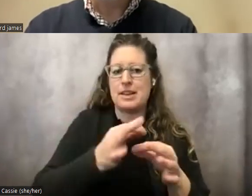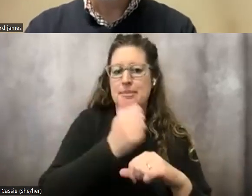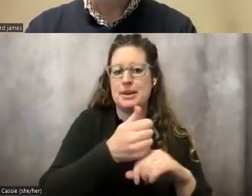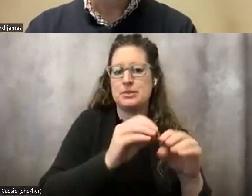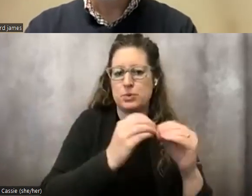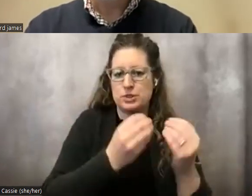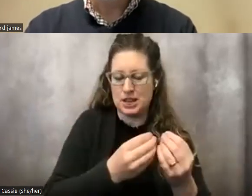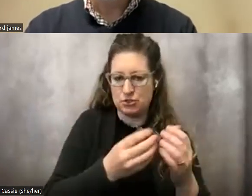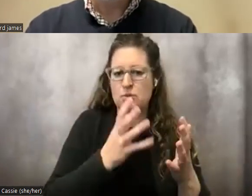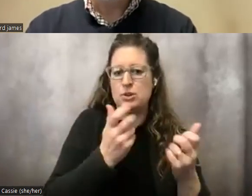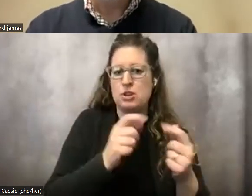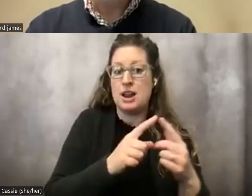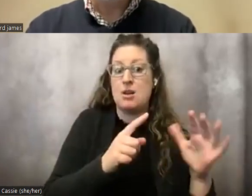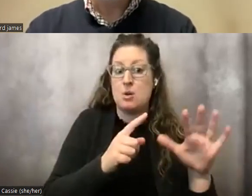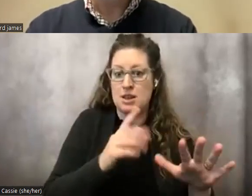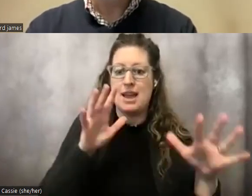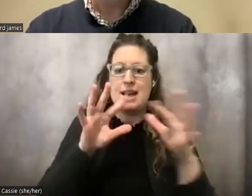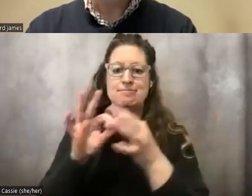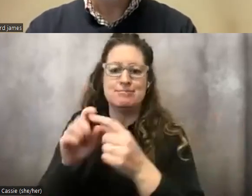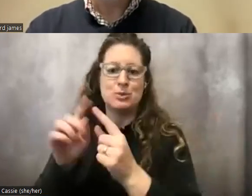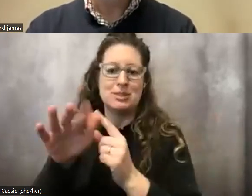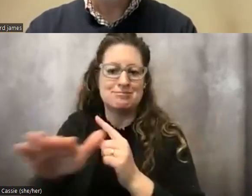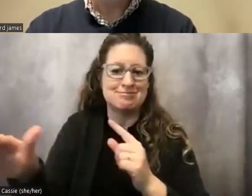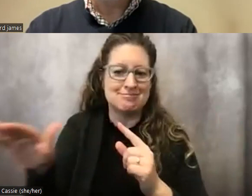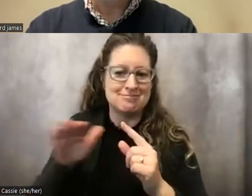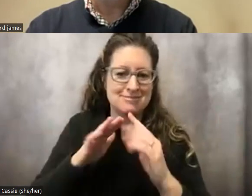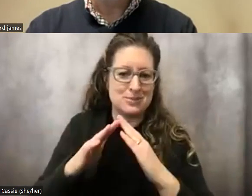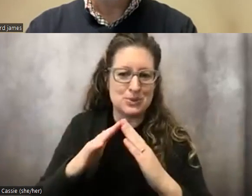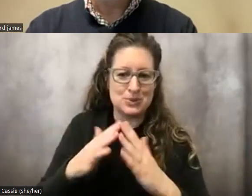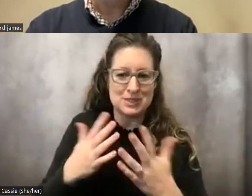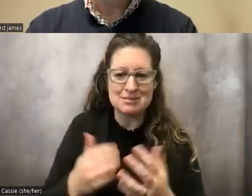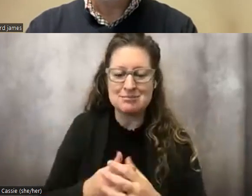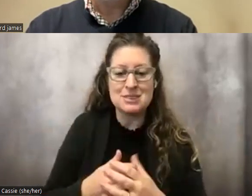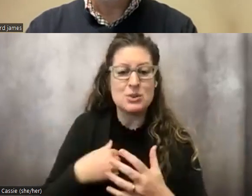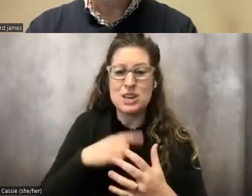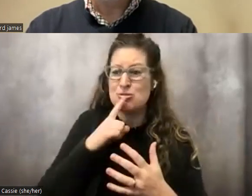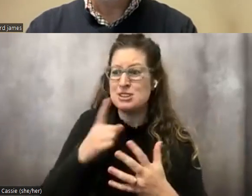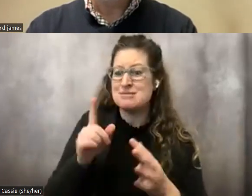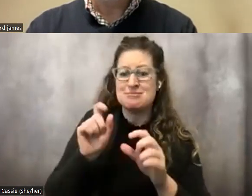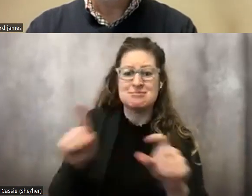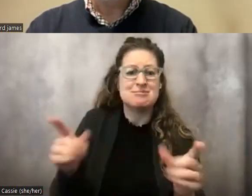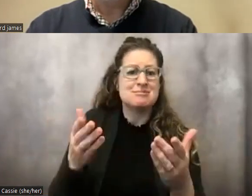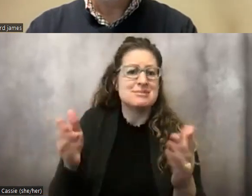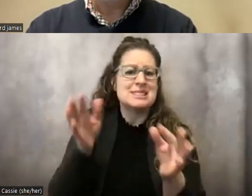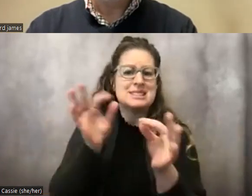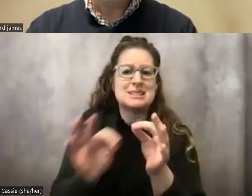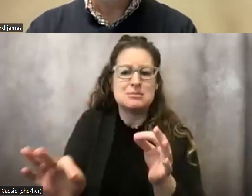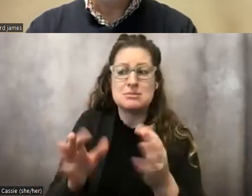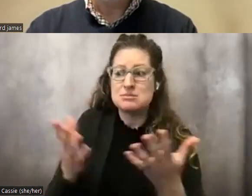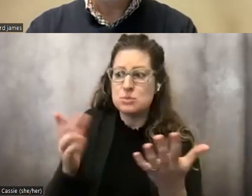and the greater community. And so we ask simple questions: what do you need? And once those